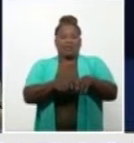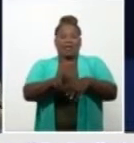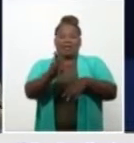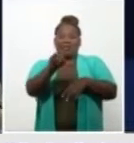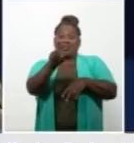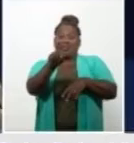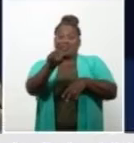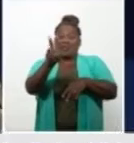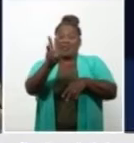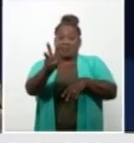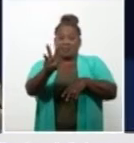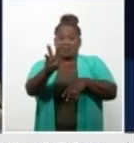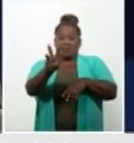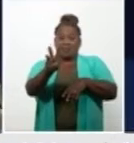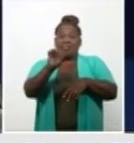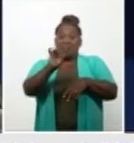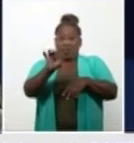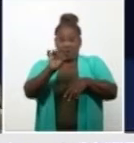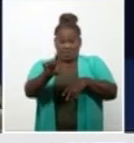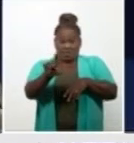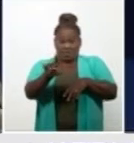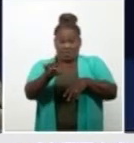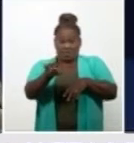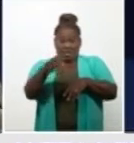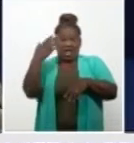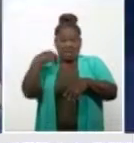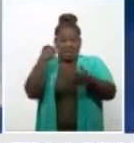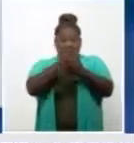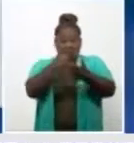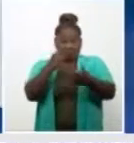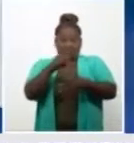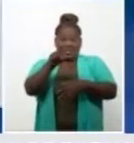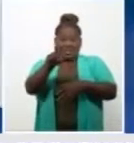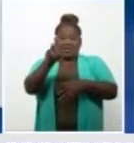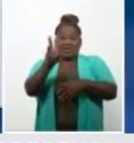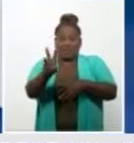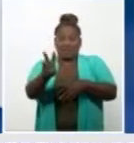but 13 of these 15 confirmed cases have